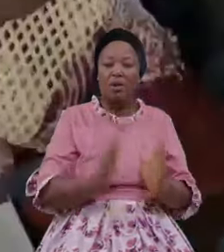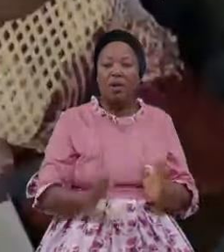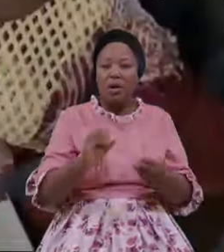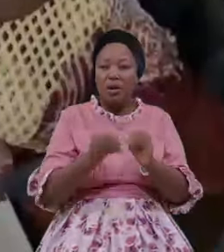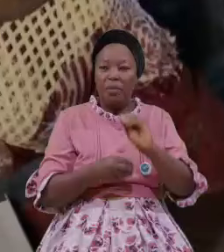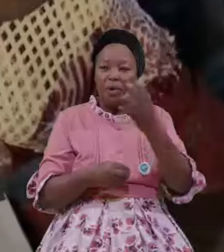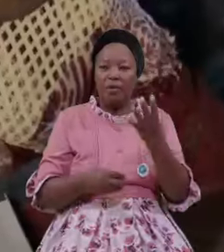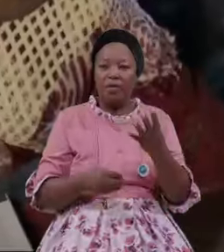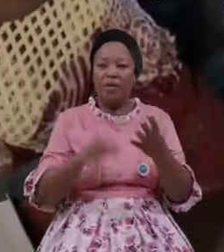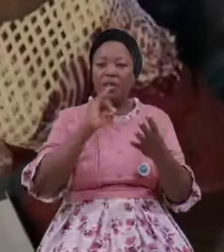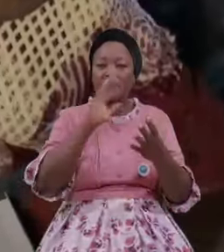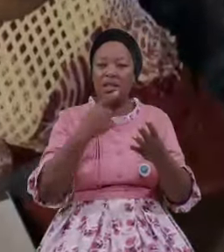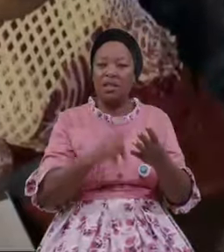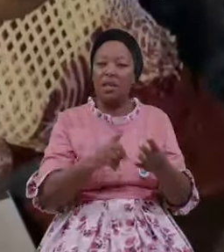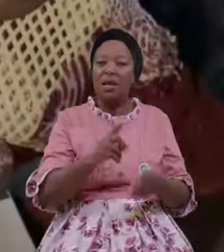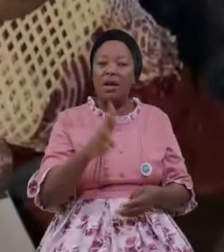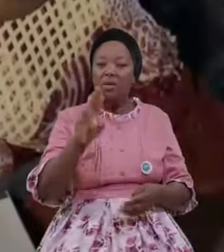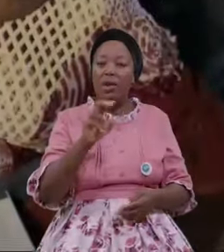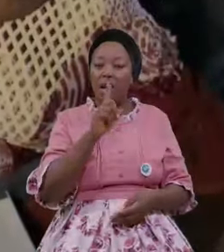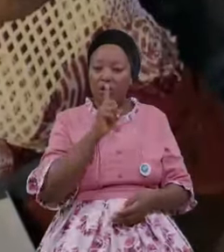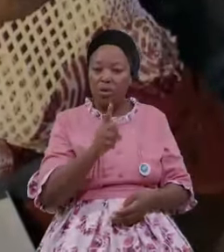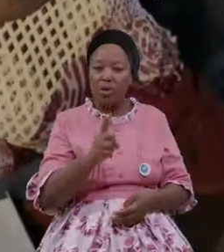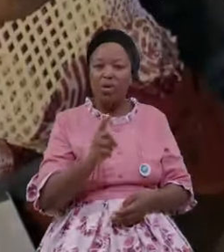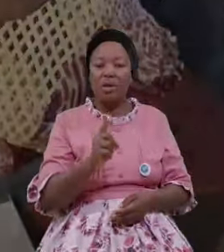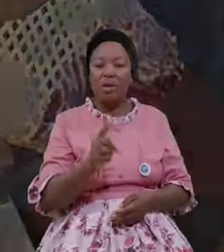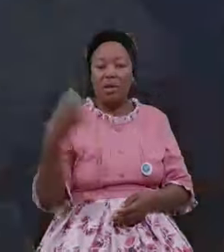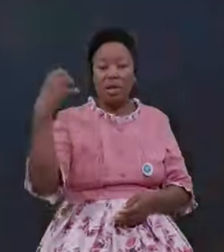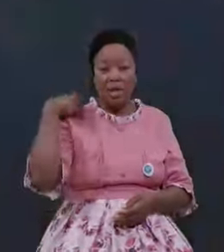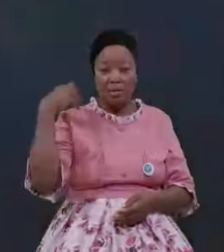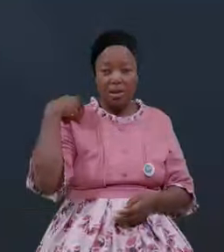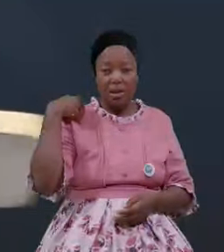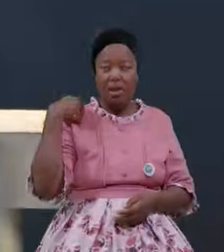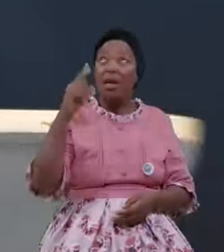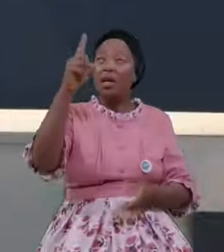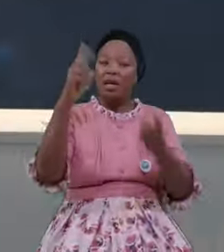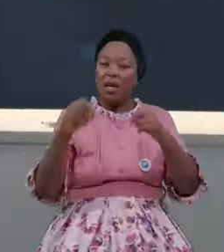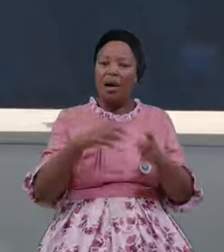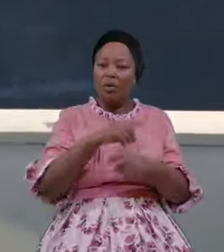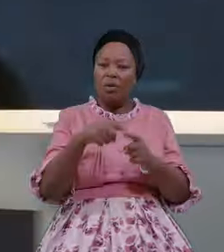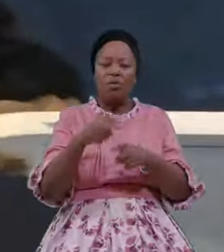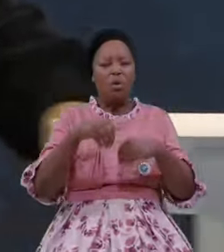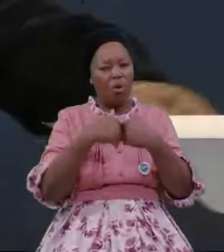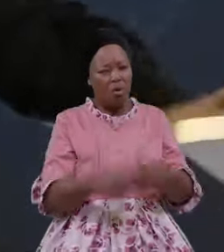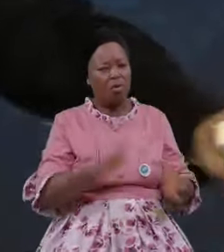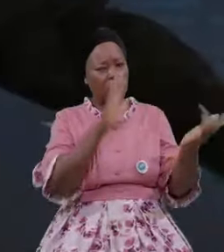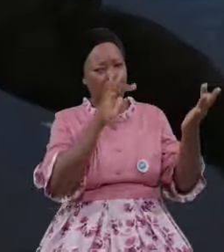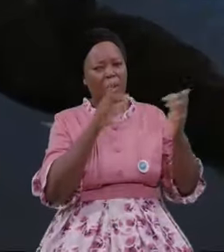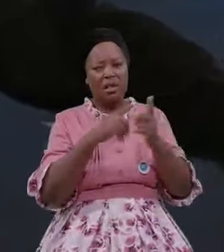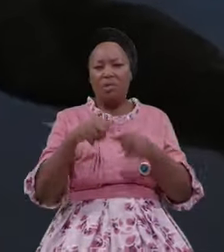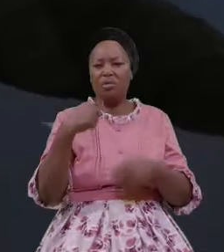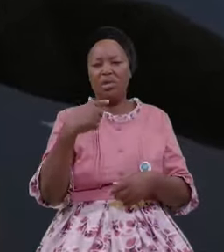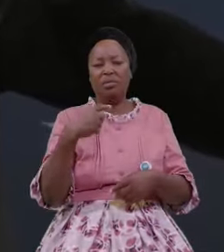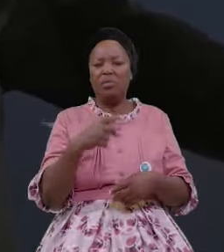the reassuring captain. He comes. And when you've lost hope and you've said, there's no